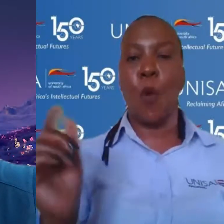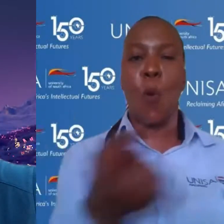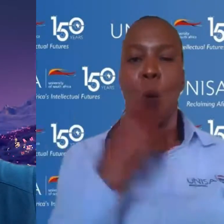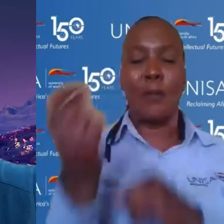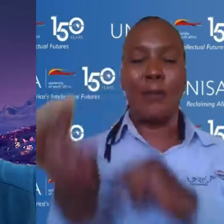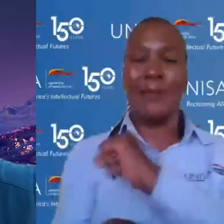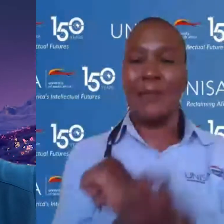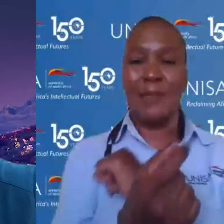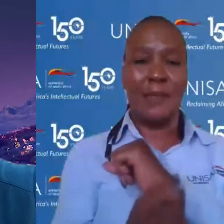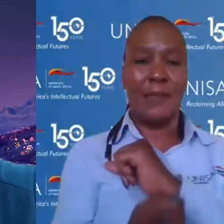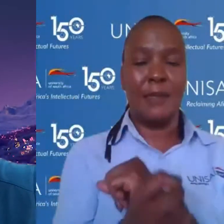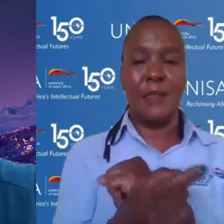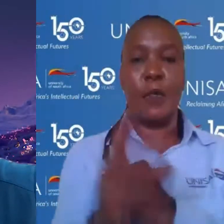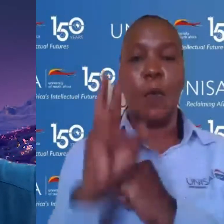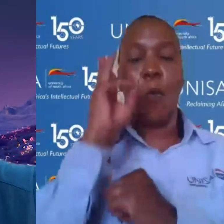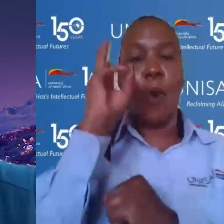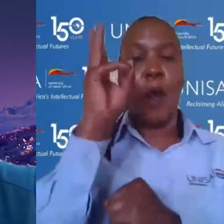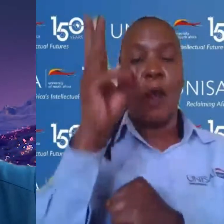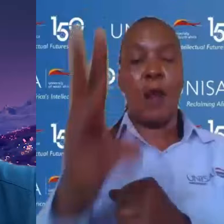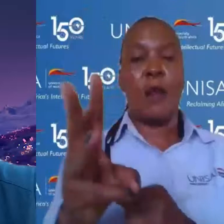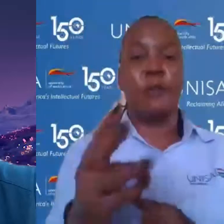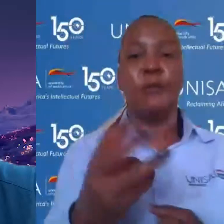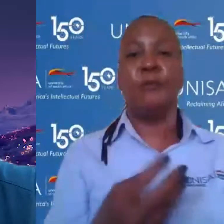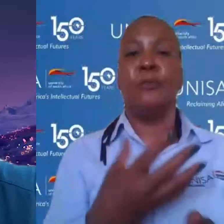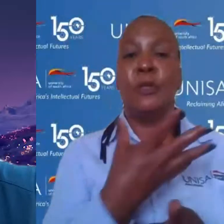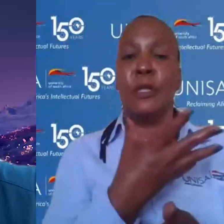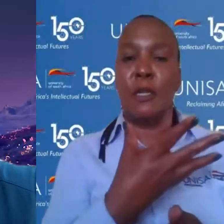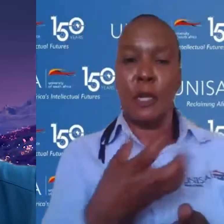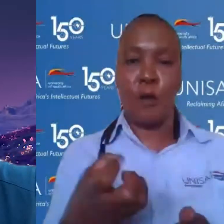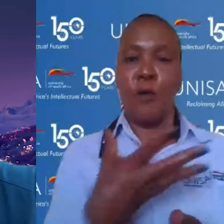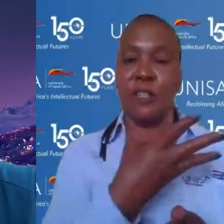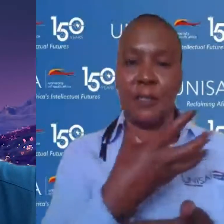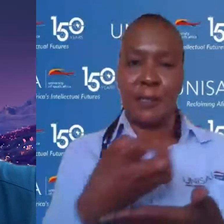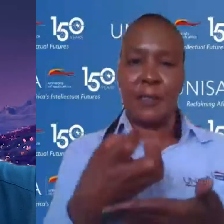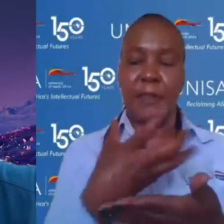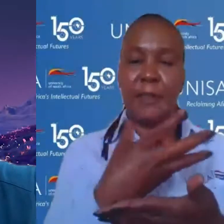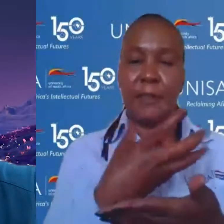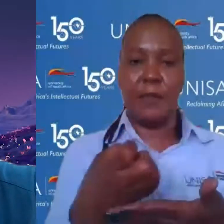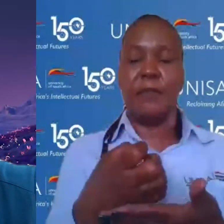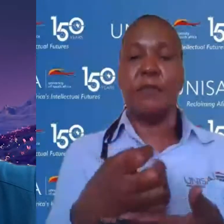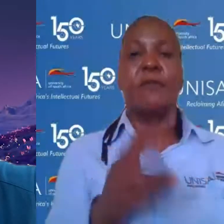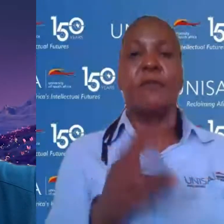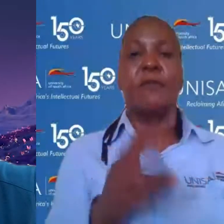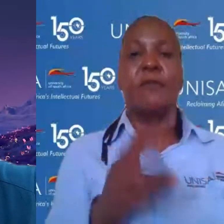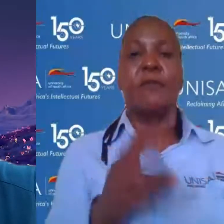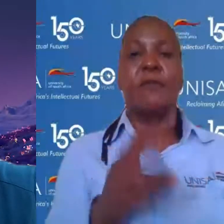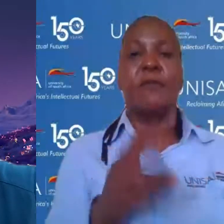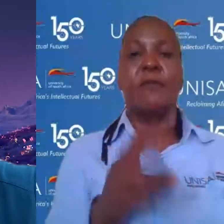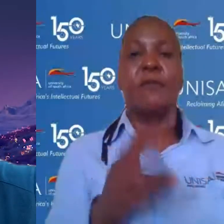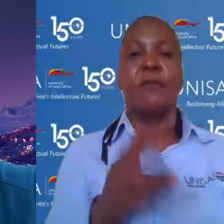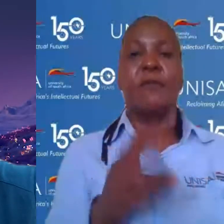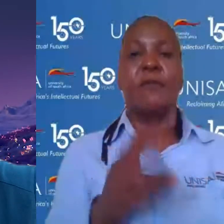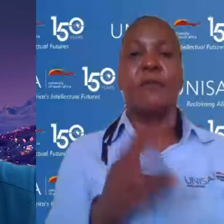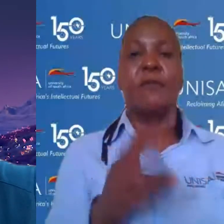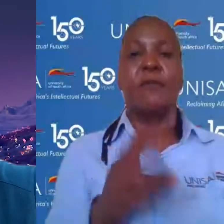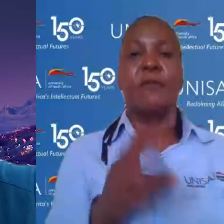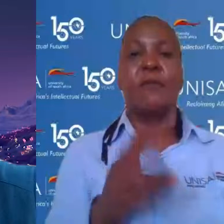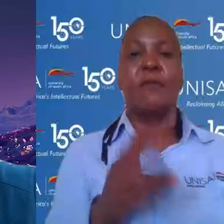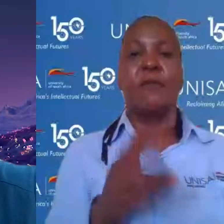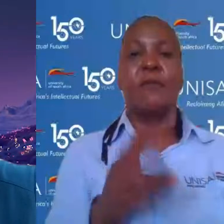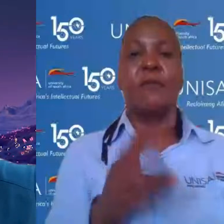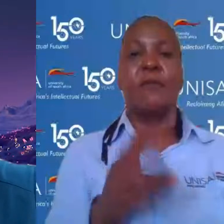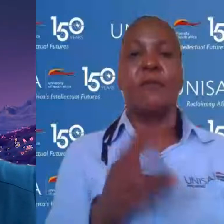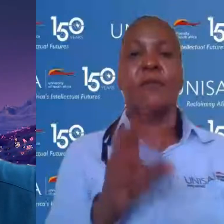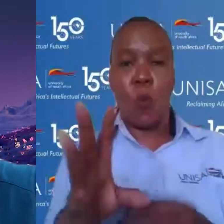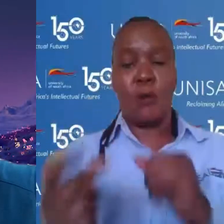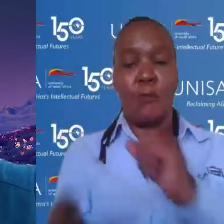All sessions are recorded. And we, at the end of this week, once all of the sessions have taken place,